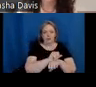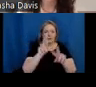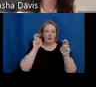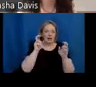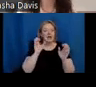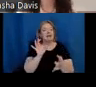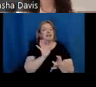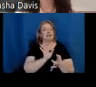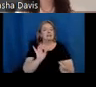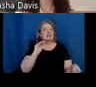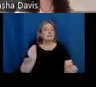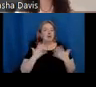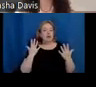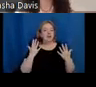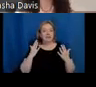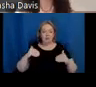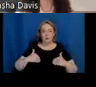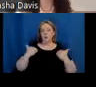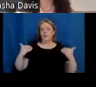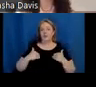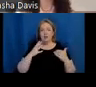and alive.